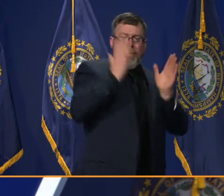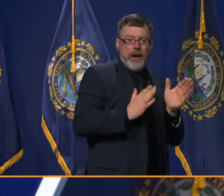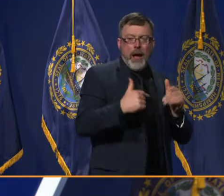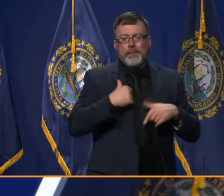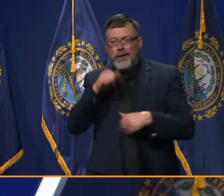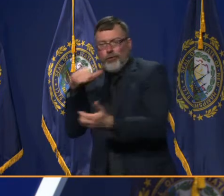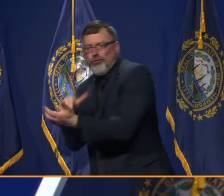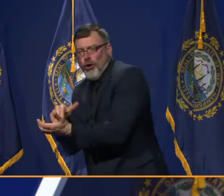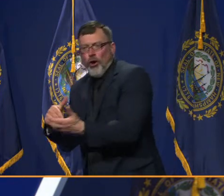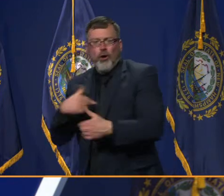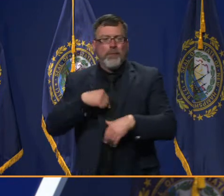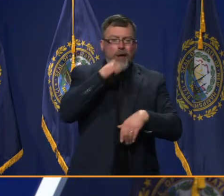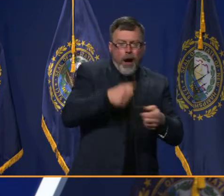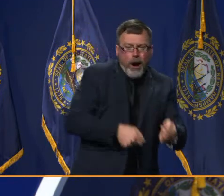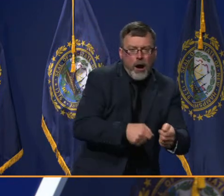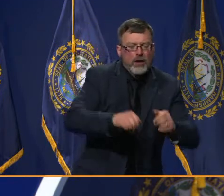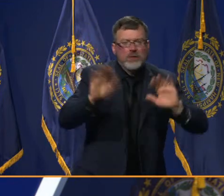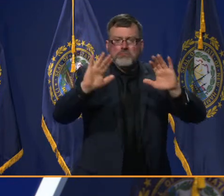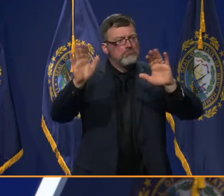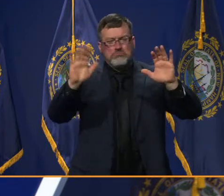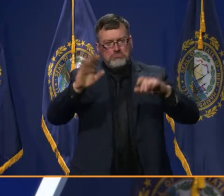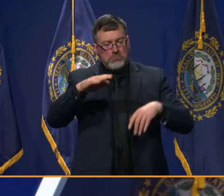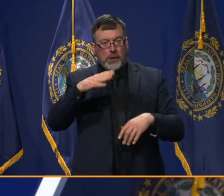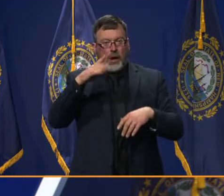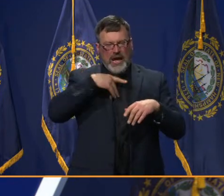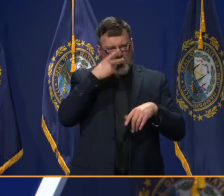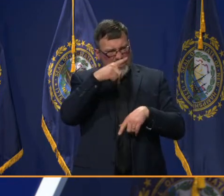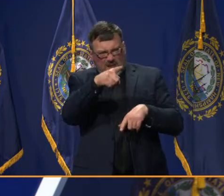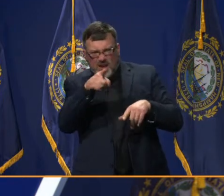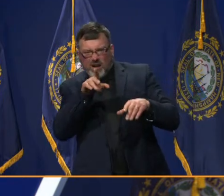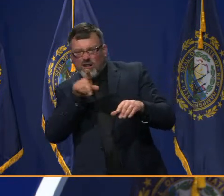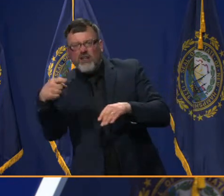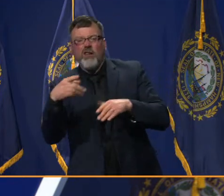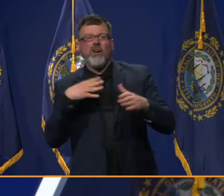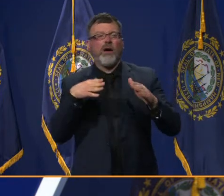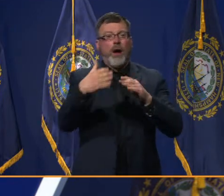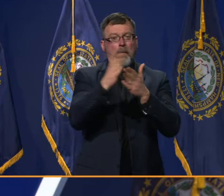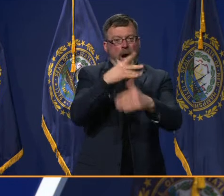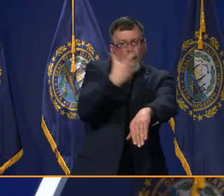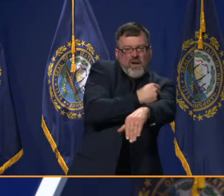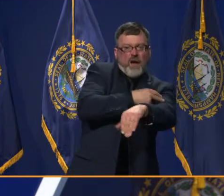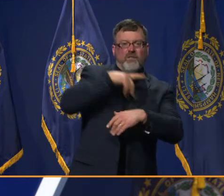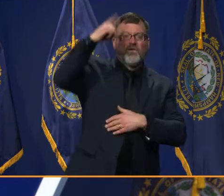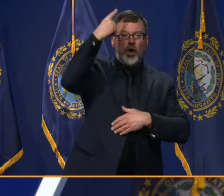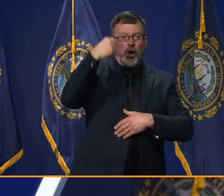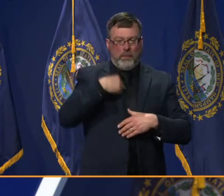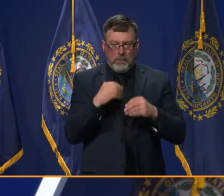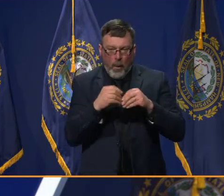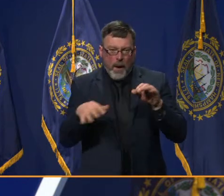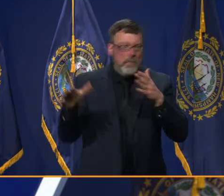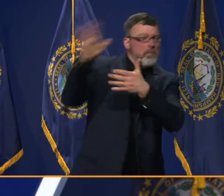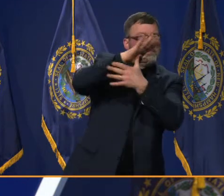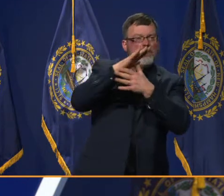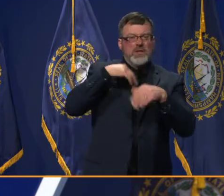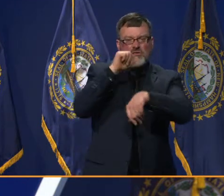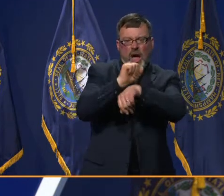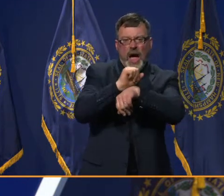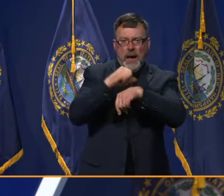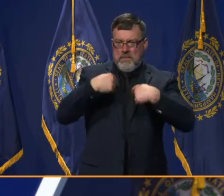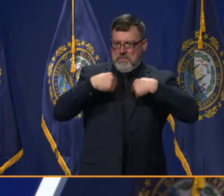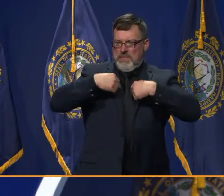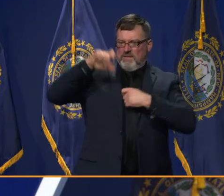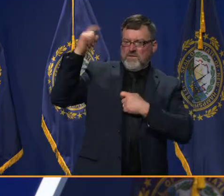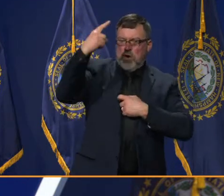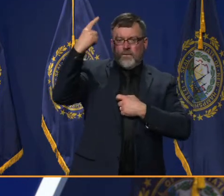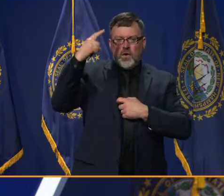in line to get a vaccine or demand that their job is more important than others, and therefore they need to be first. This is all